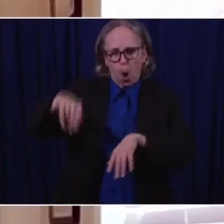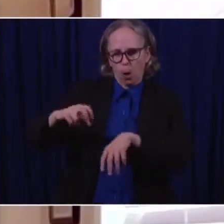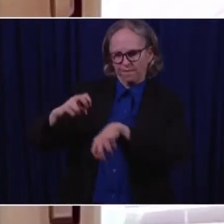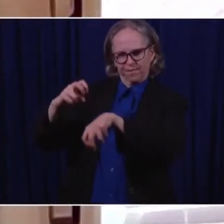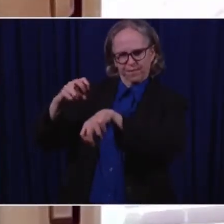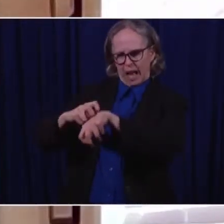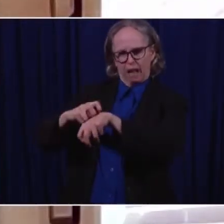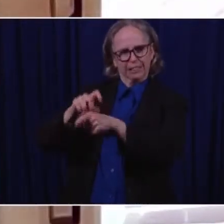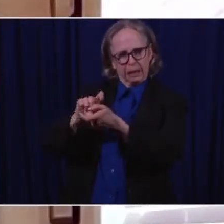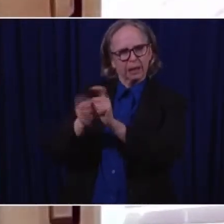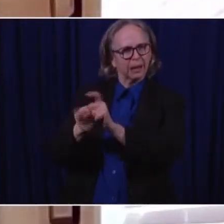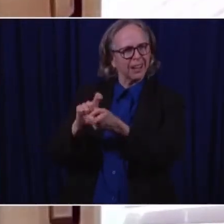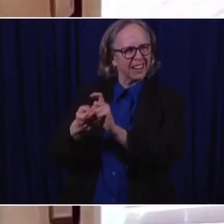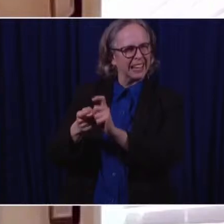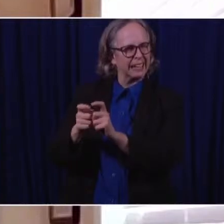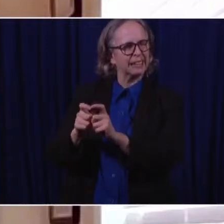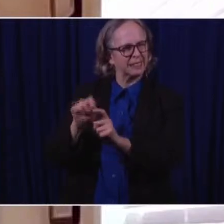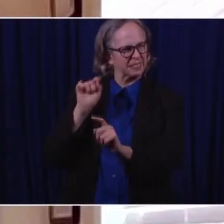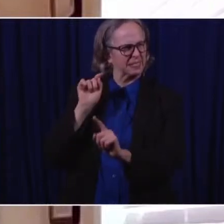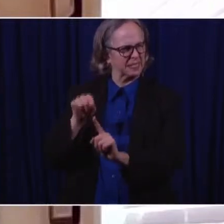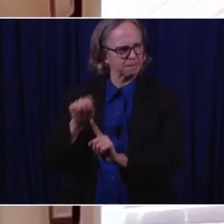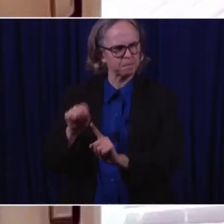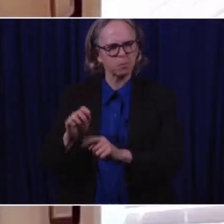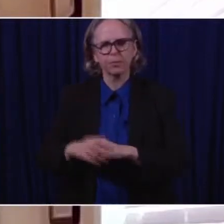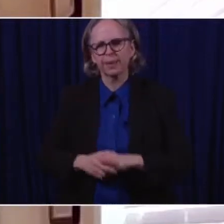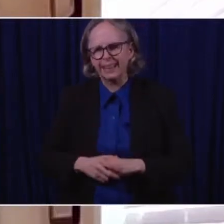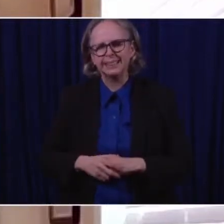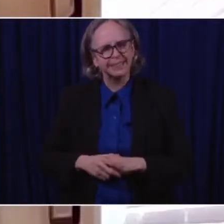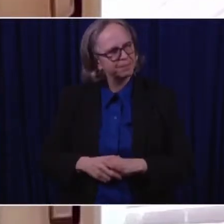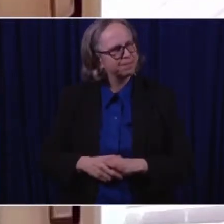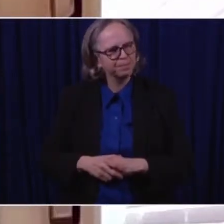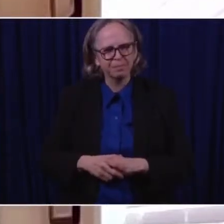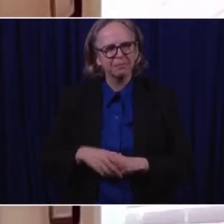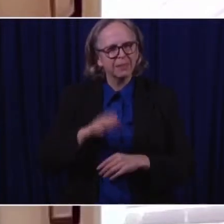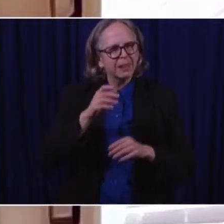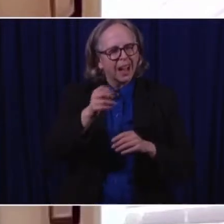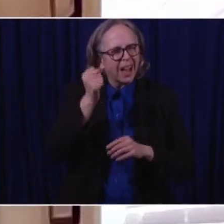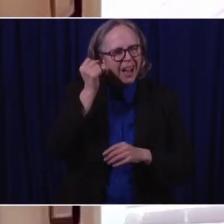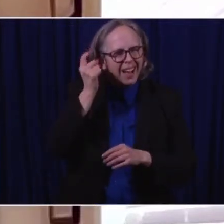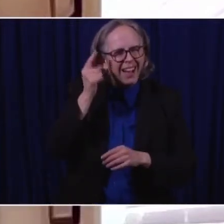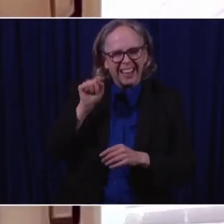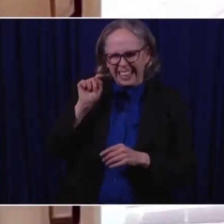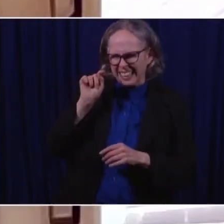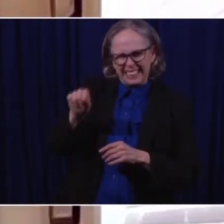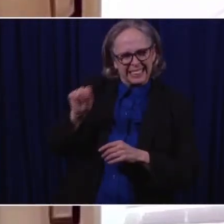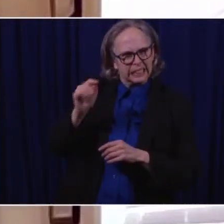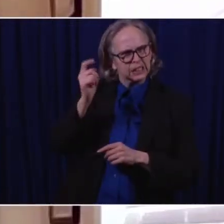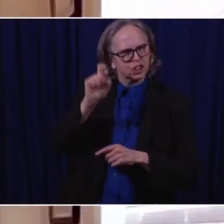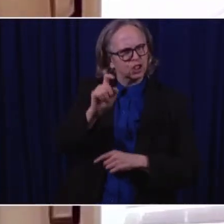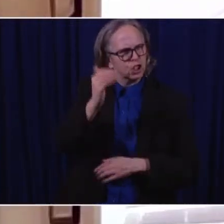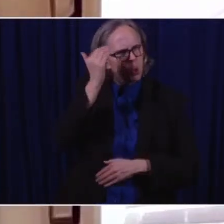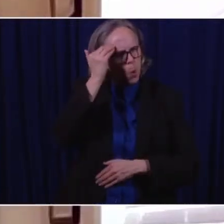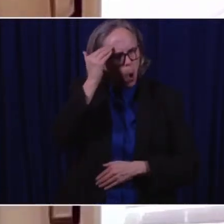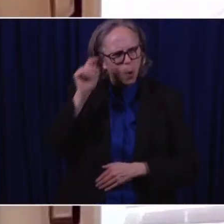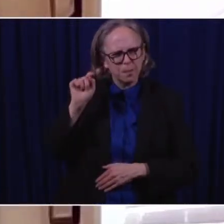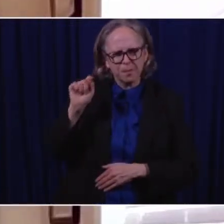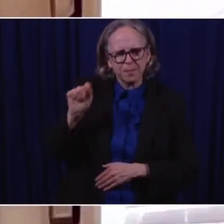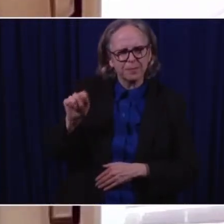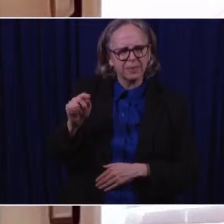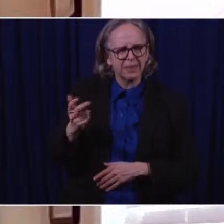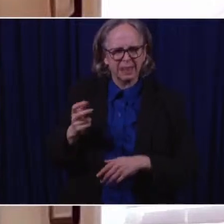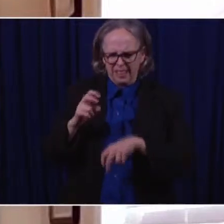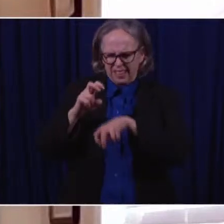variants, is that the virus is becoming more contagious. And it's